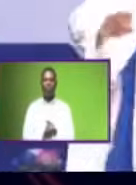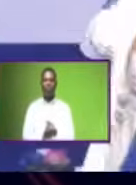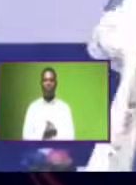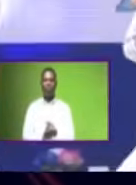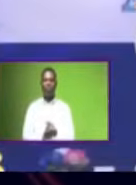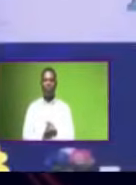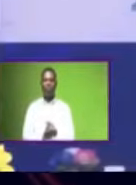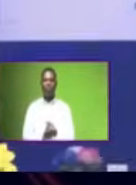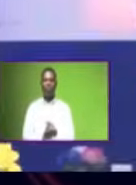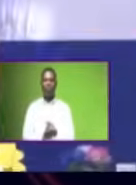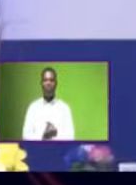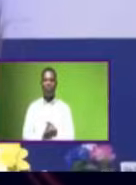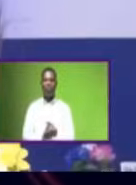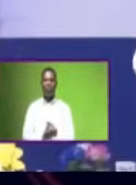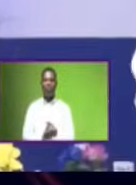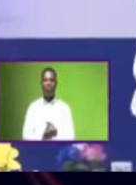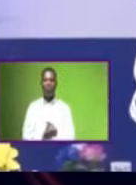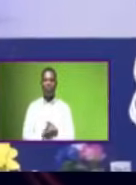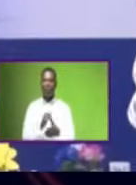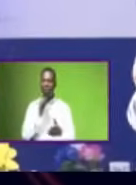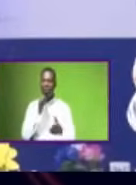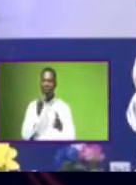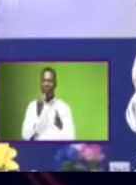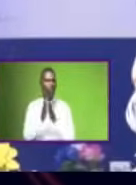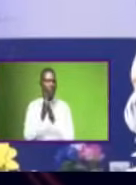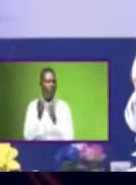doctrine.